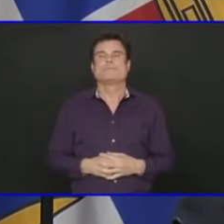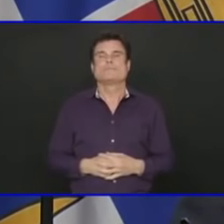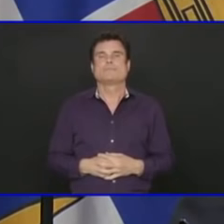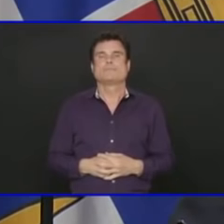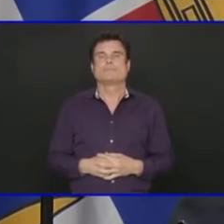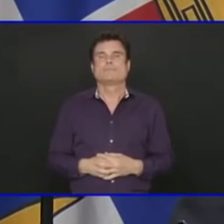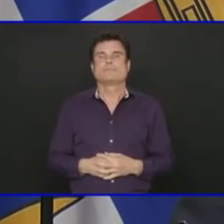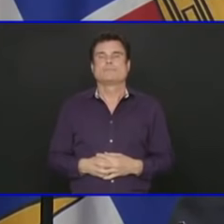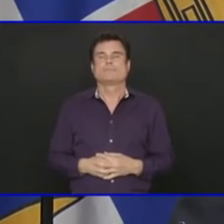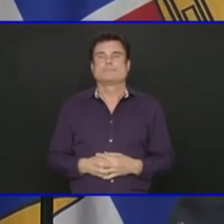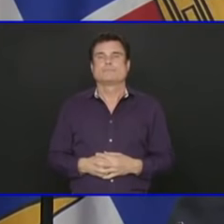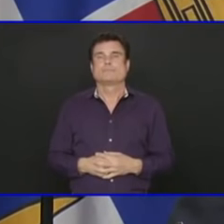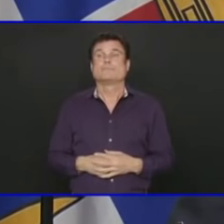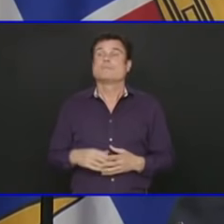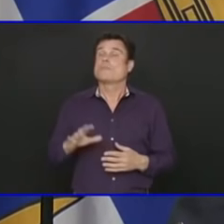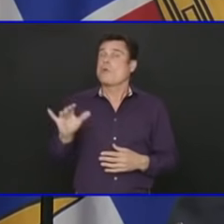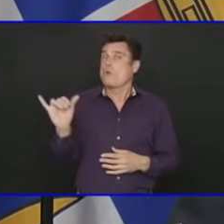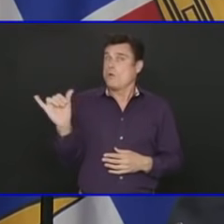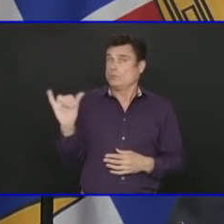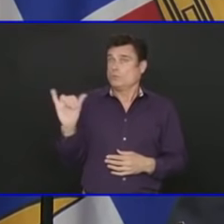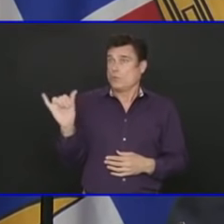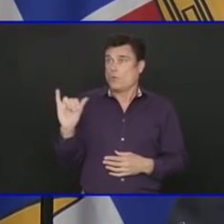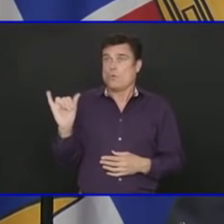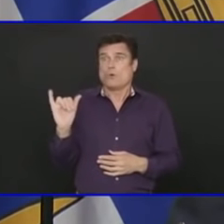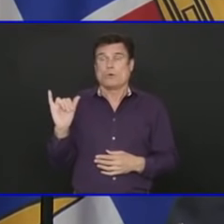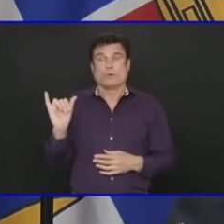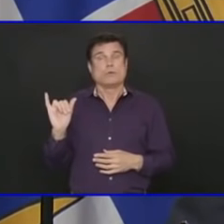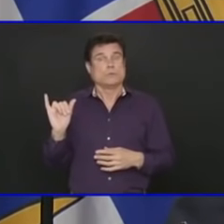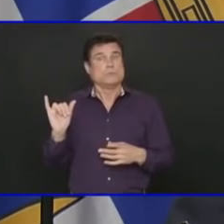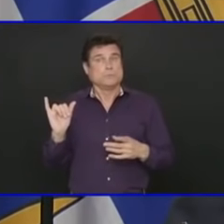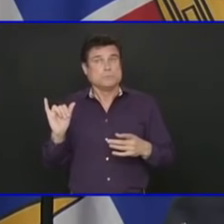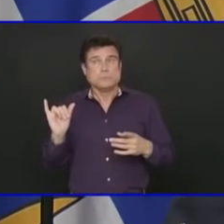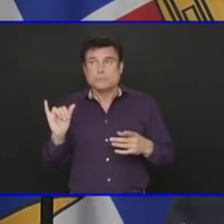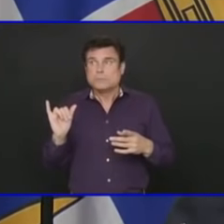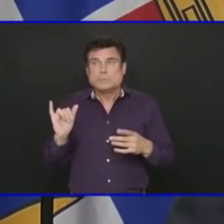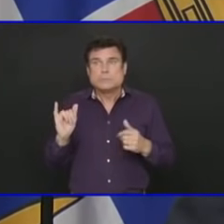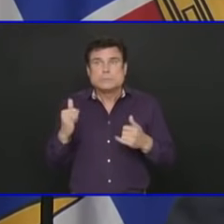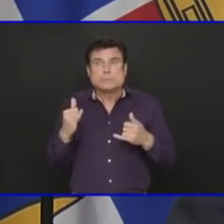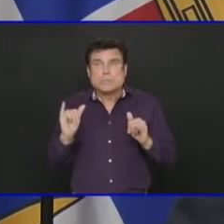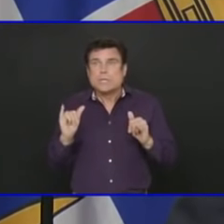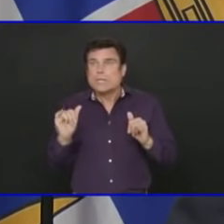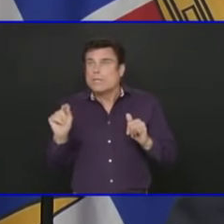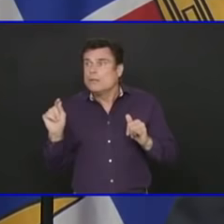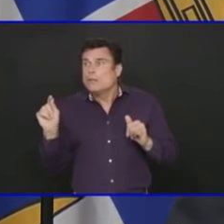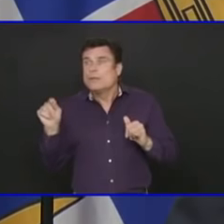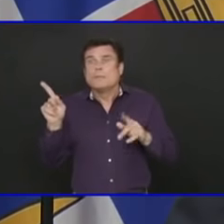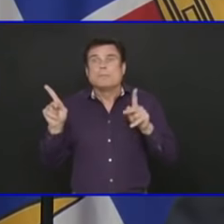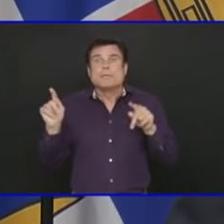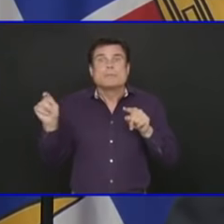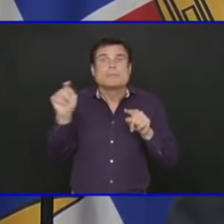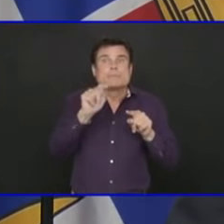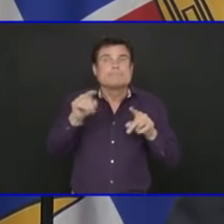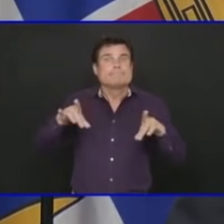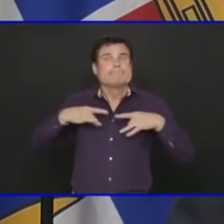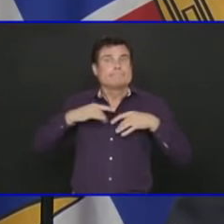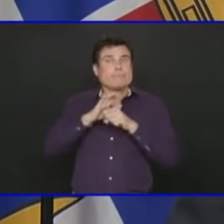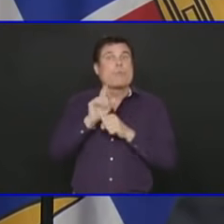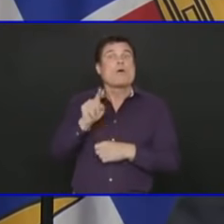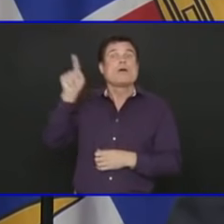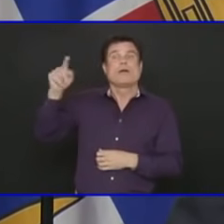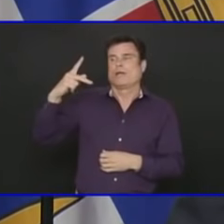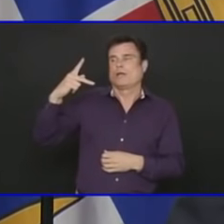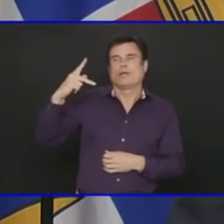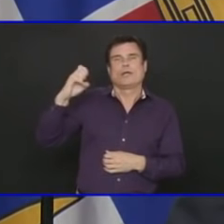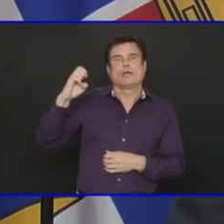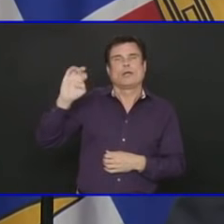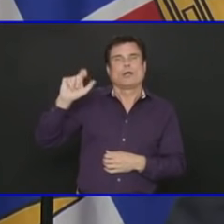Lake plant in Alberta. We have 15 people who directly from that plant who have tested positive in